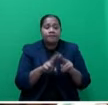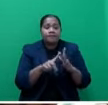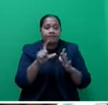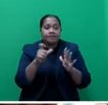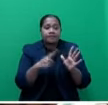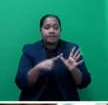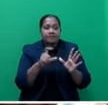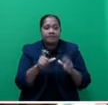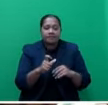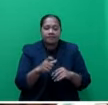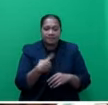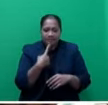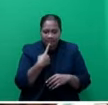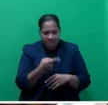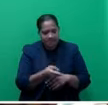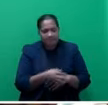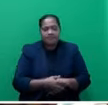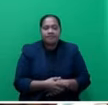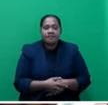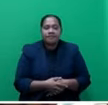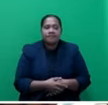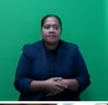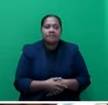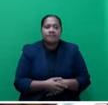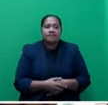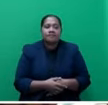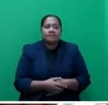FICAC statement said in relation to that. It says,